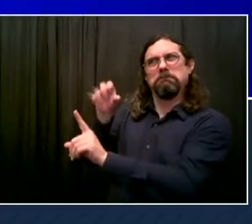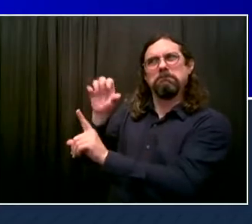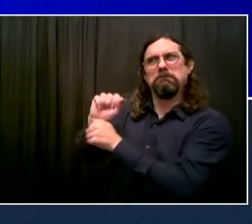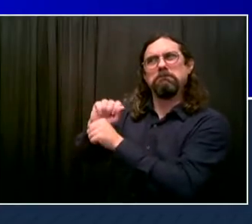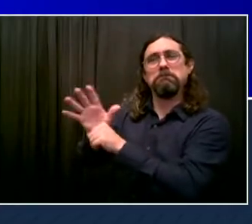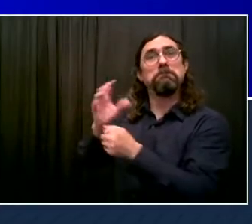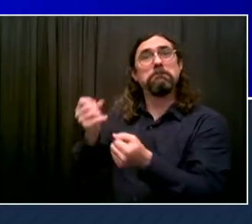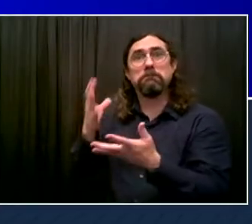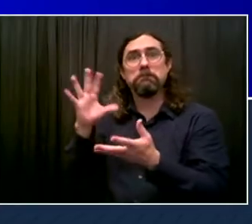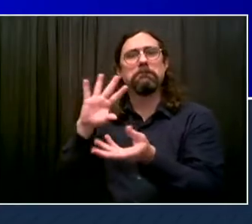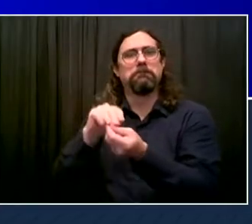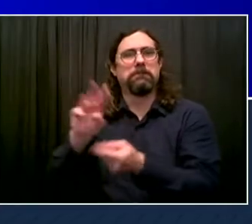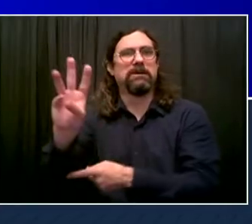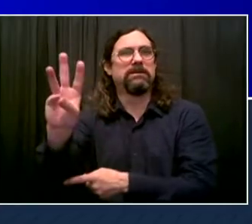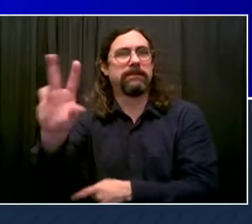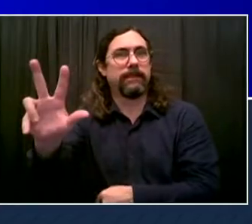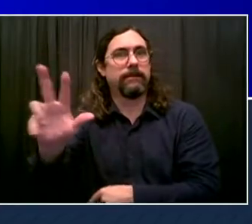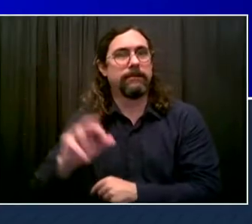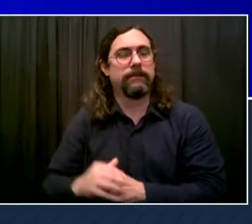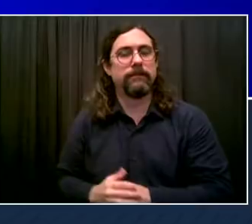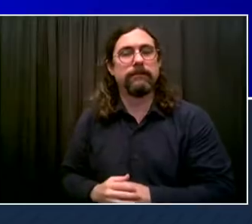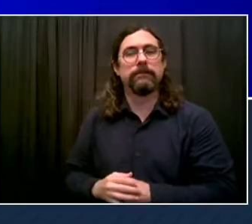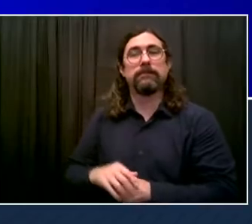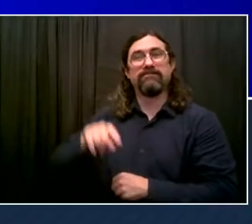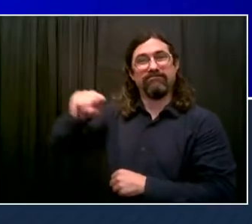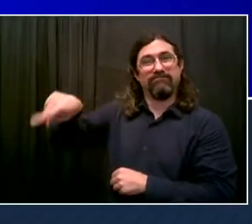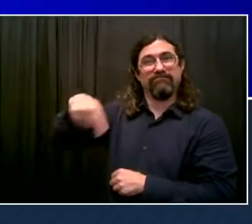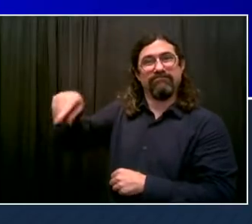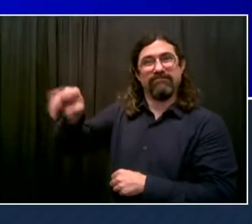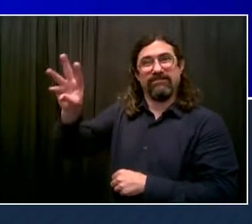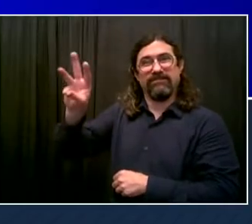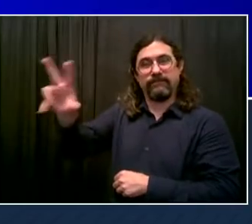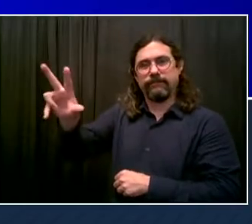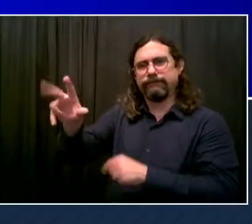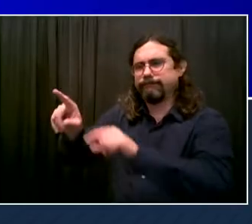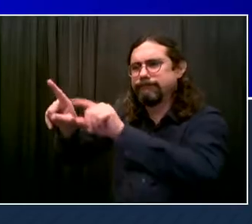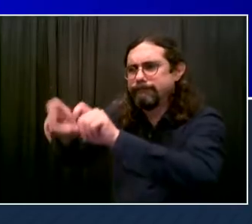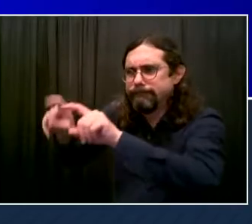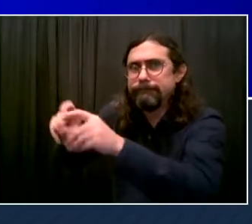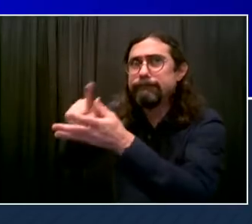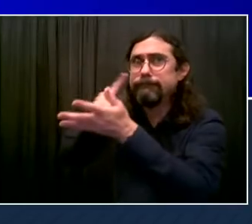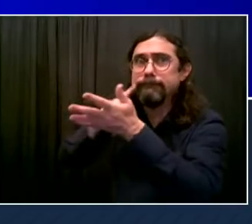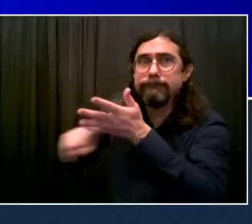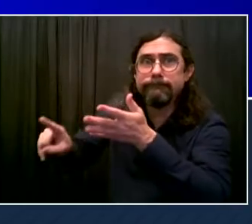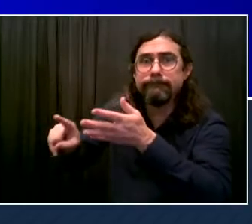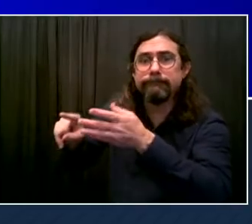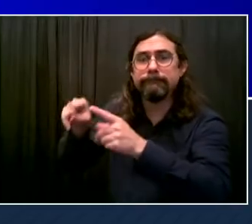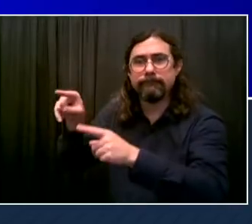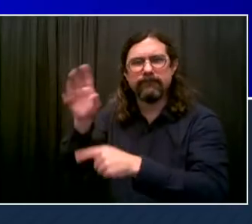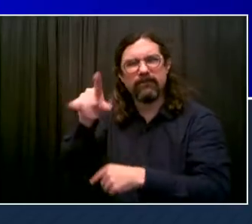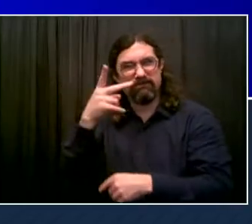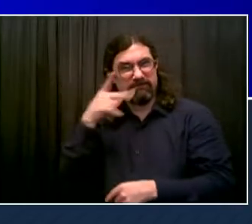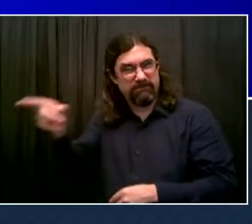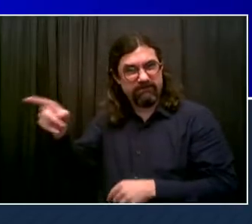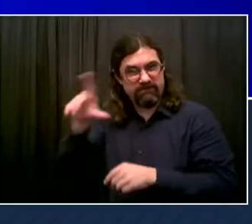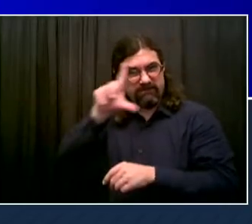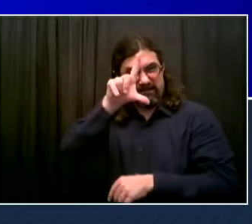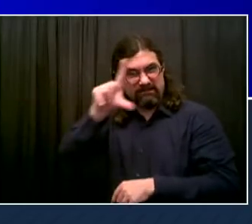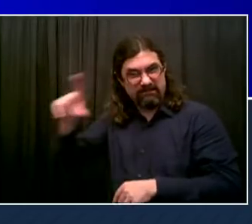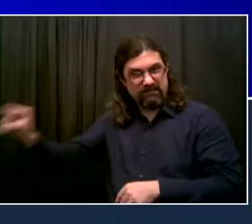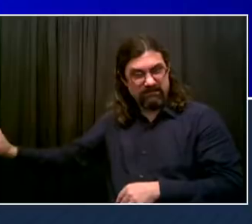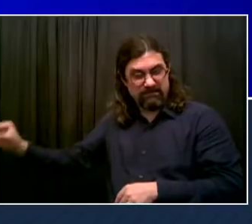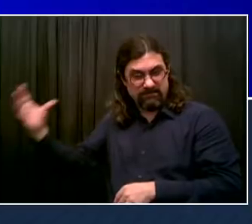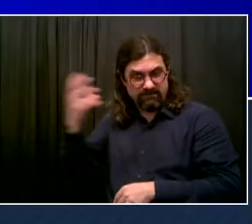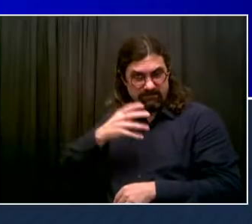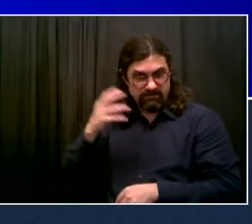patients. New dynamic graph there on the screen. It really emphasizes the incredible progress. A confirmed positivity